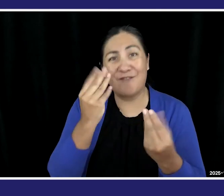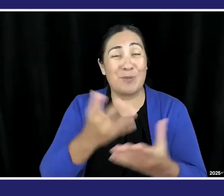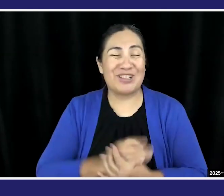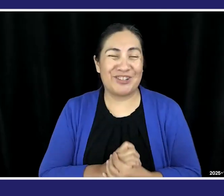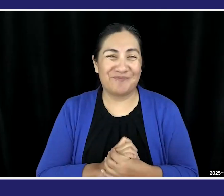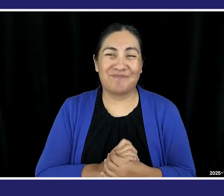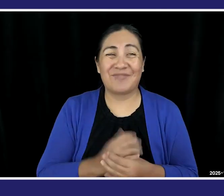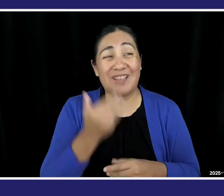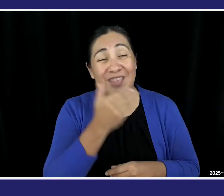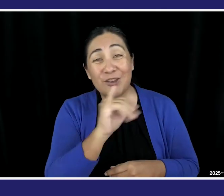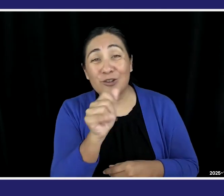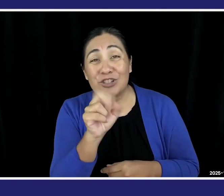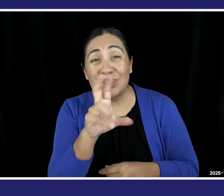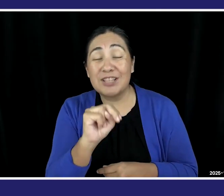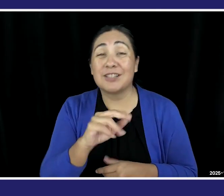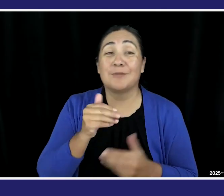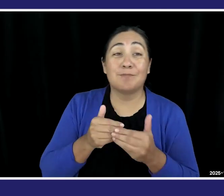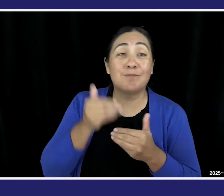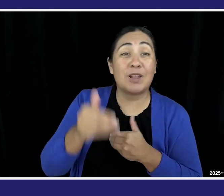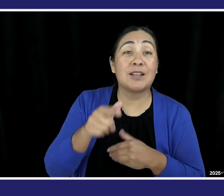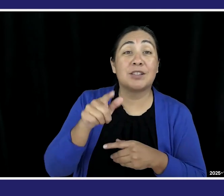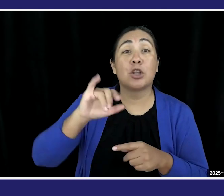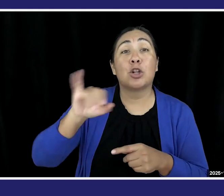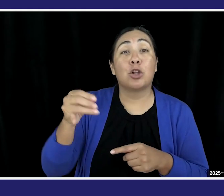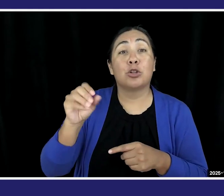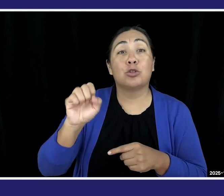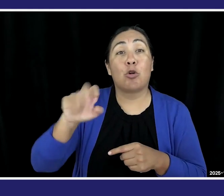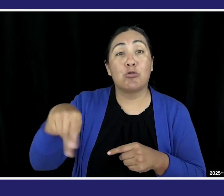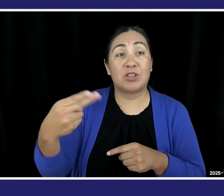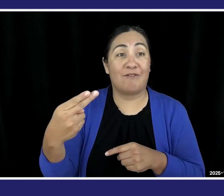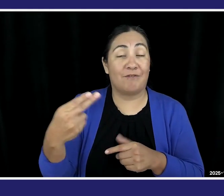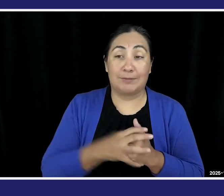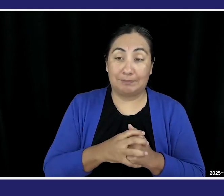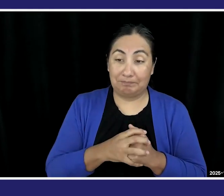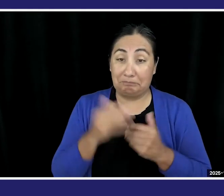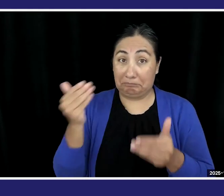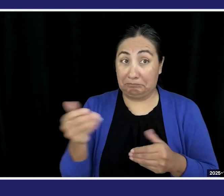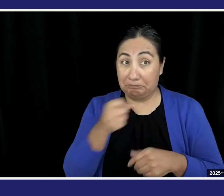Thank you, Jason. Joseph, you're up. Ready to come off of mute?